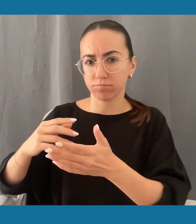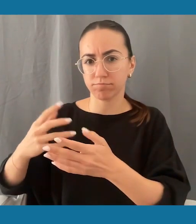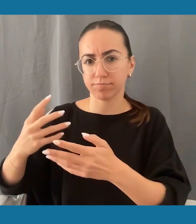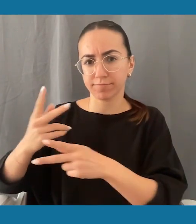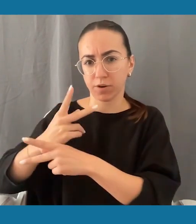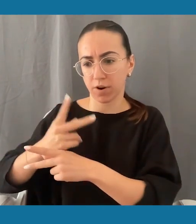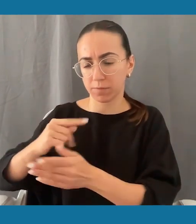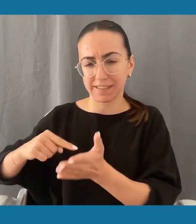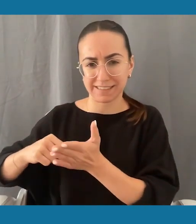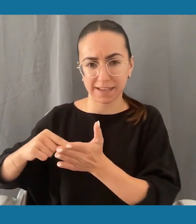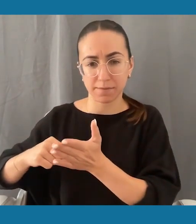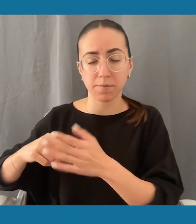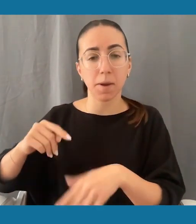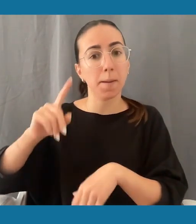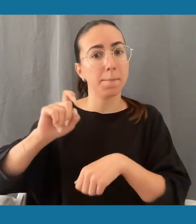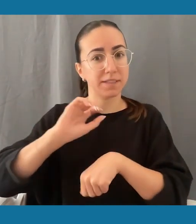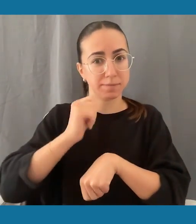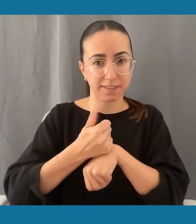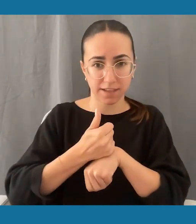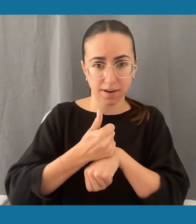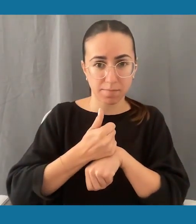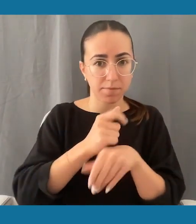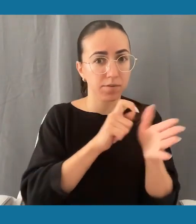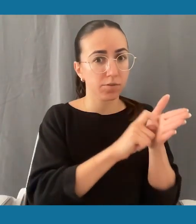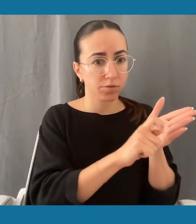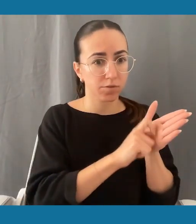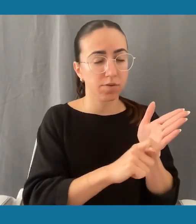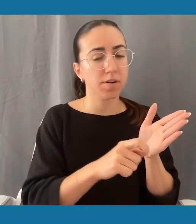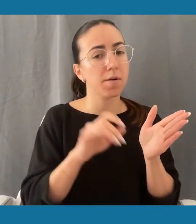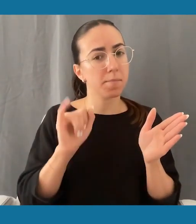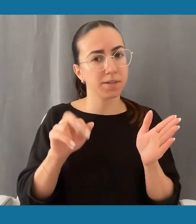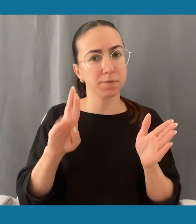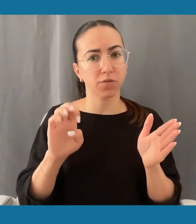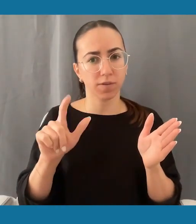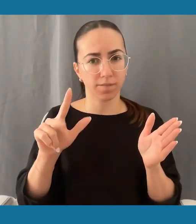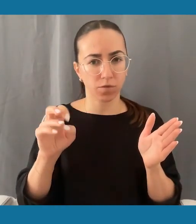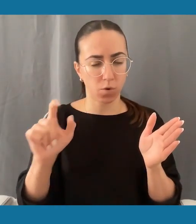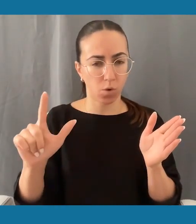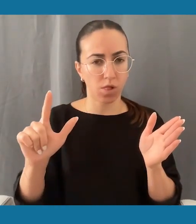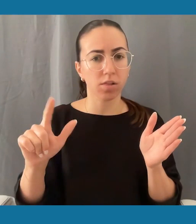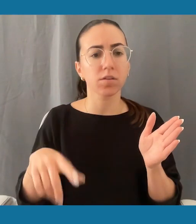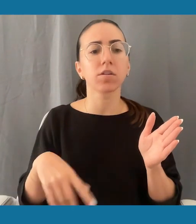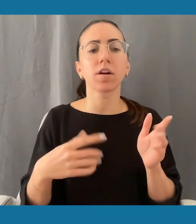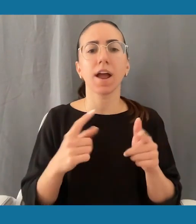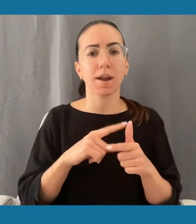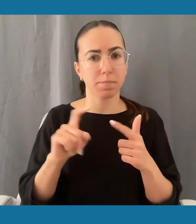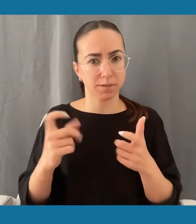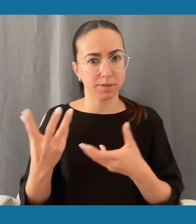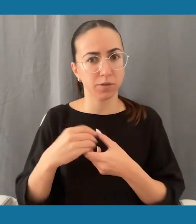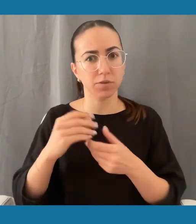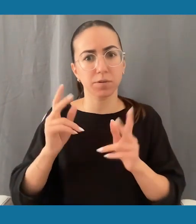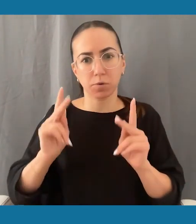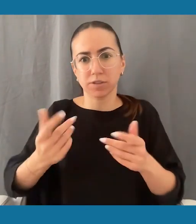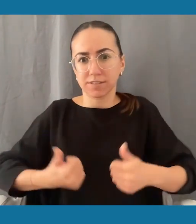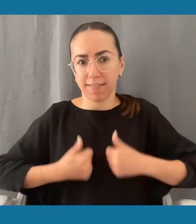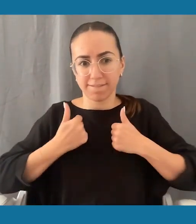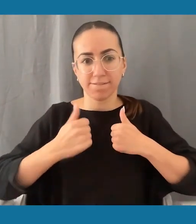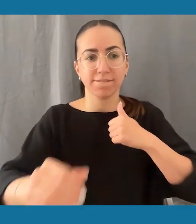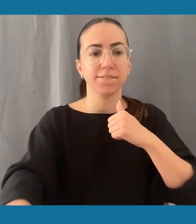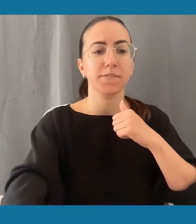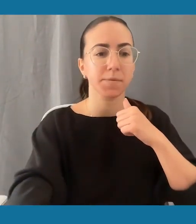death. It must be set up in writing, and it must be irrevocable, and it must be during the individual's lifetime.